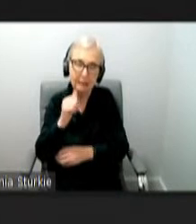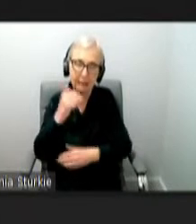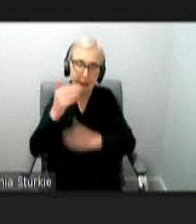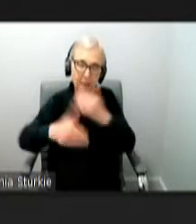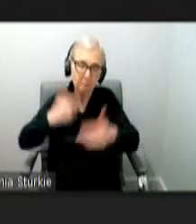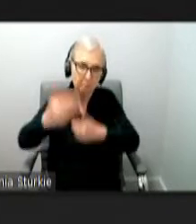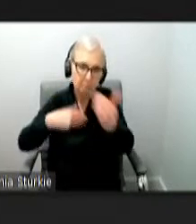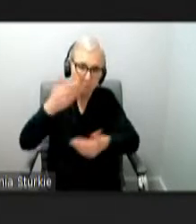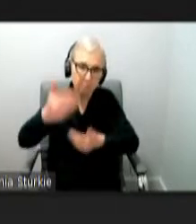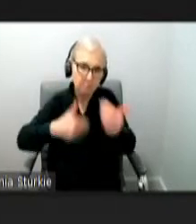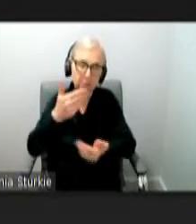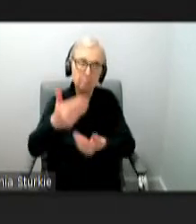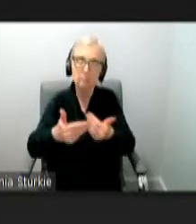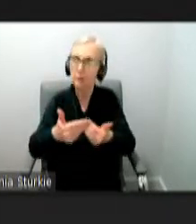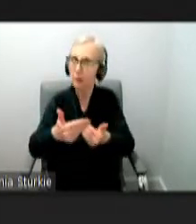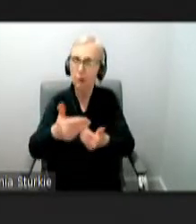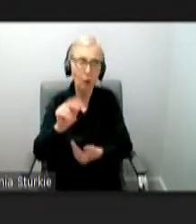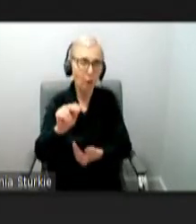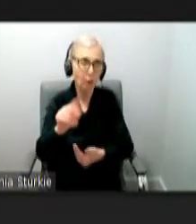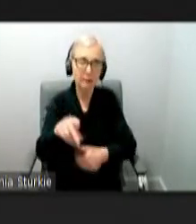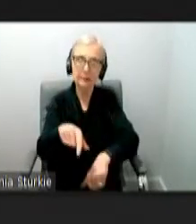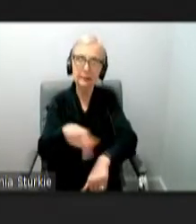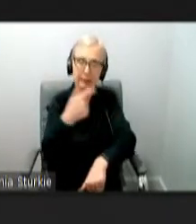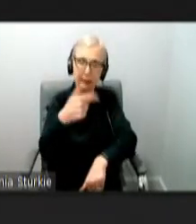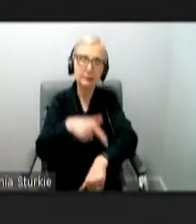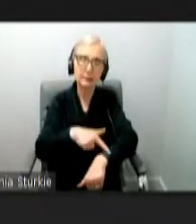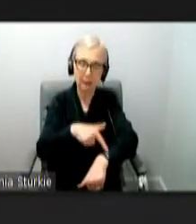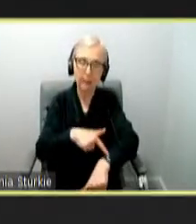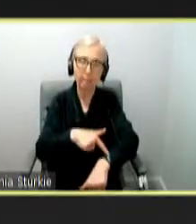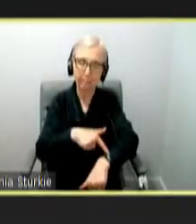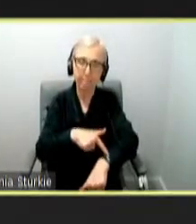share it with you. It takes more time than that, unfortunately.